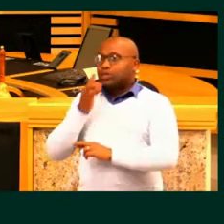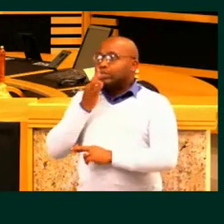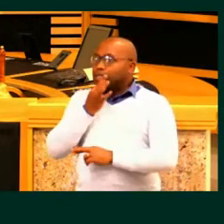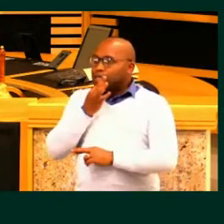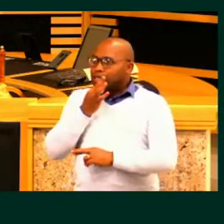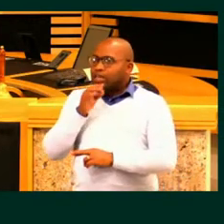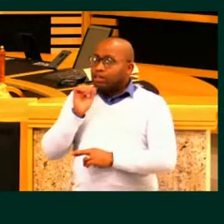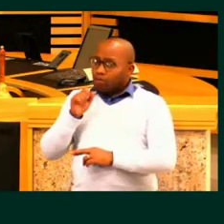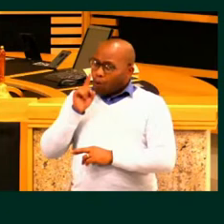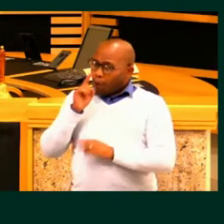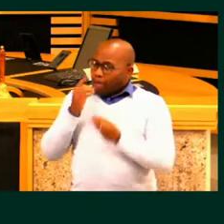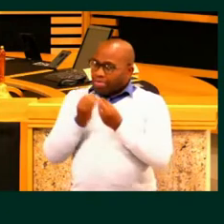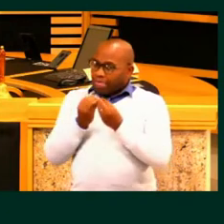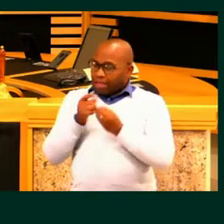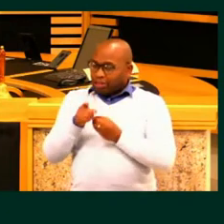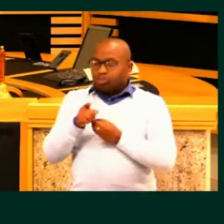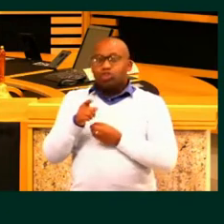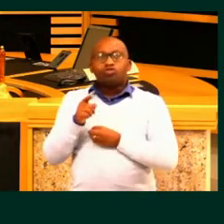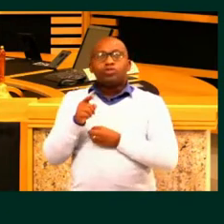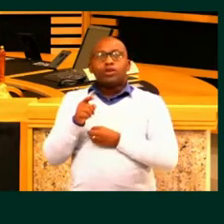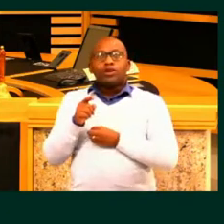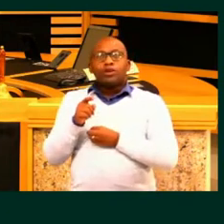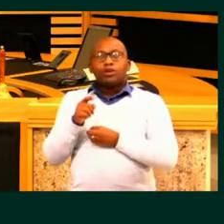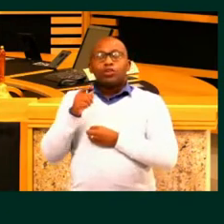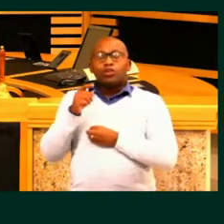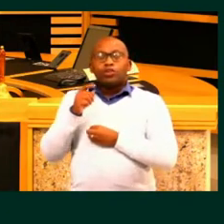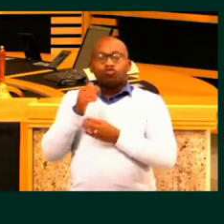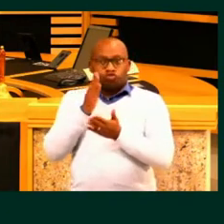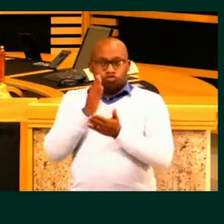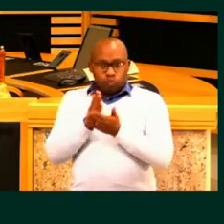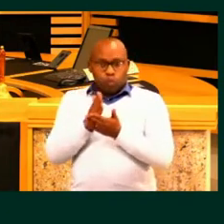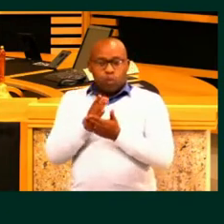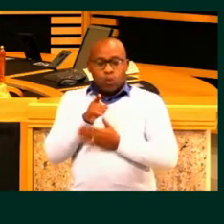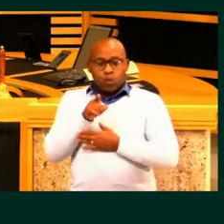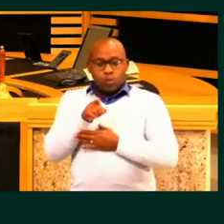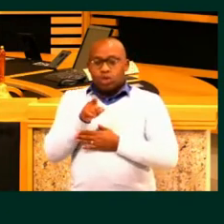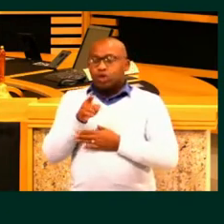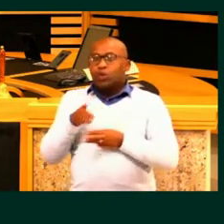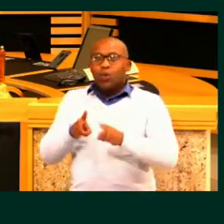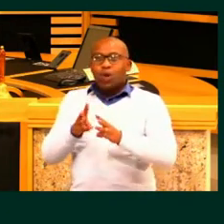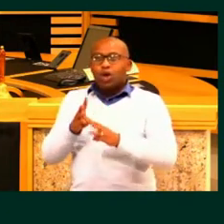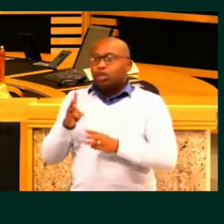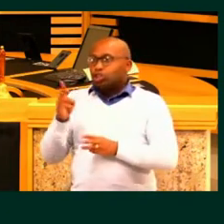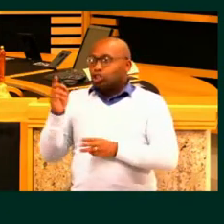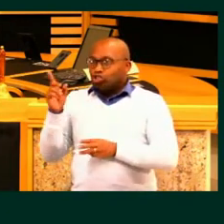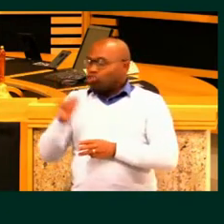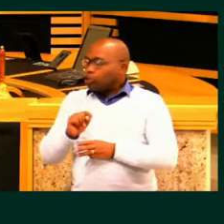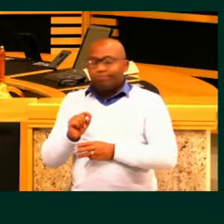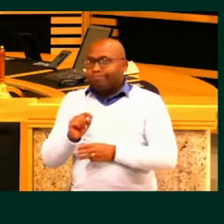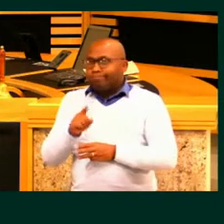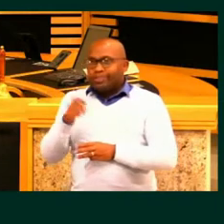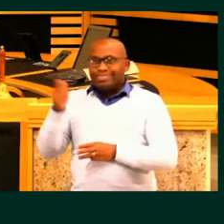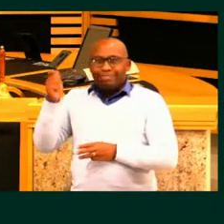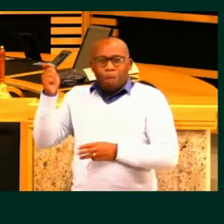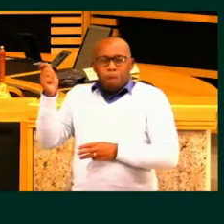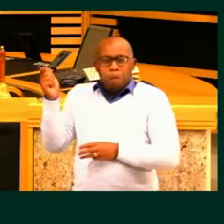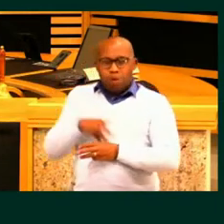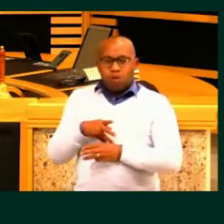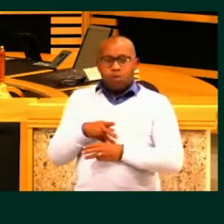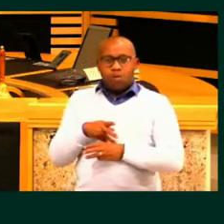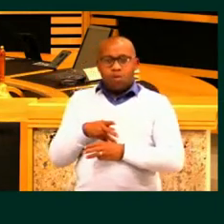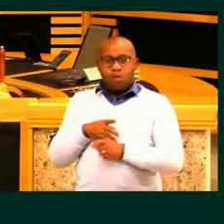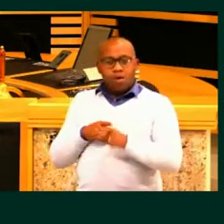cheaper than the conventional construction secondly plastic does not replace ingredients used in